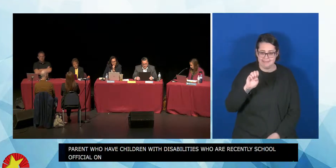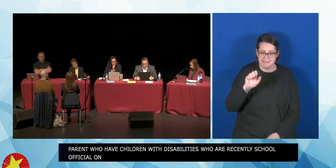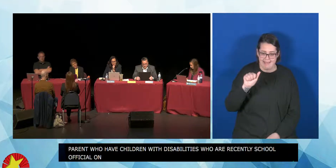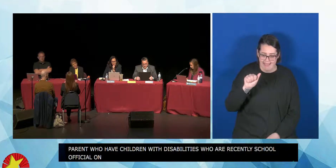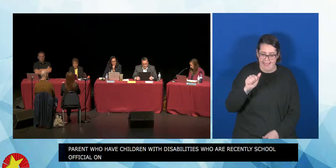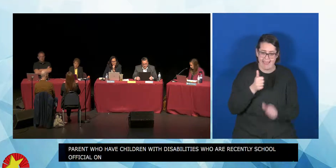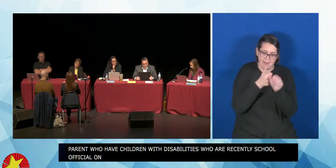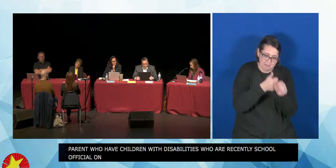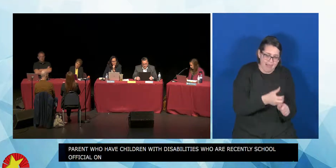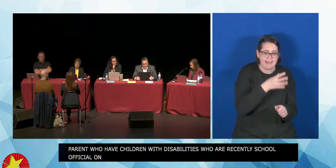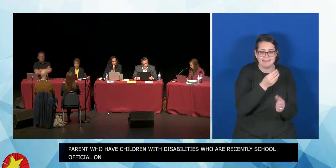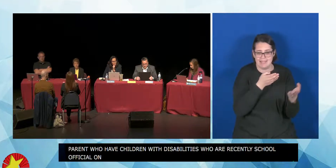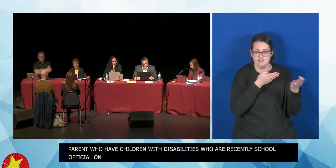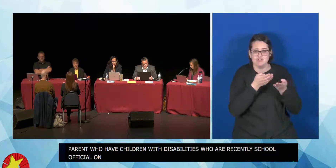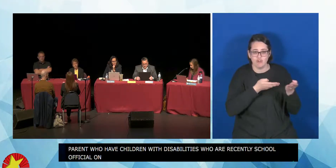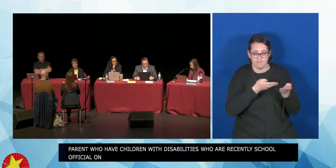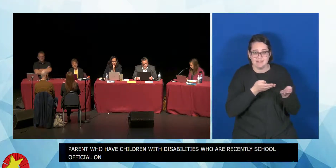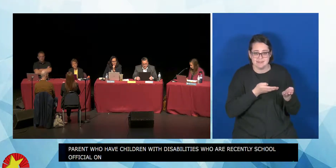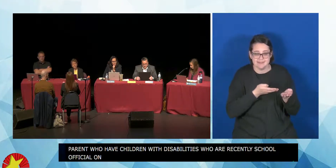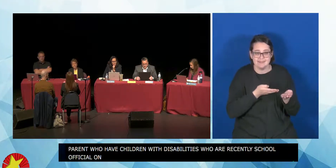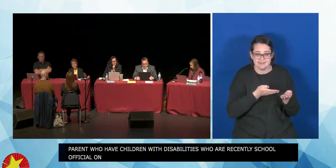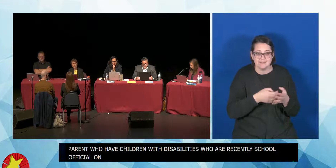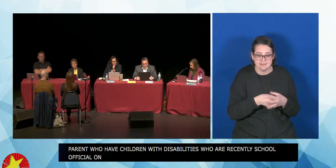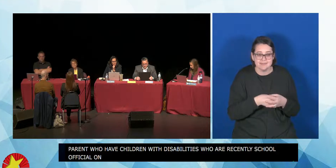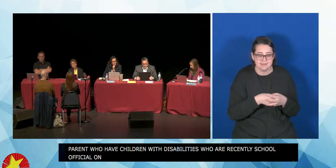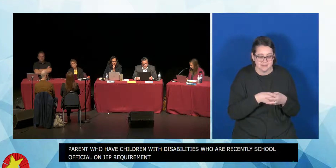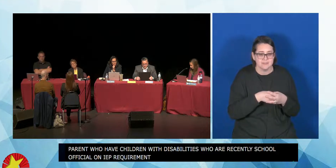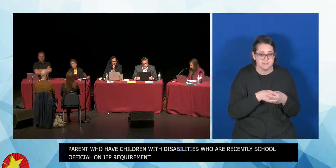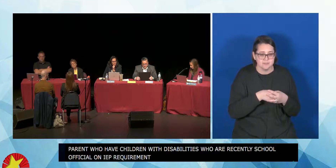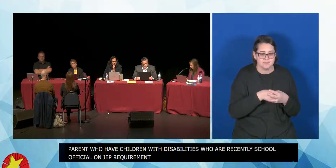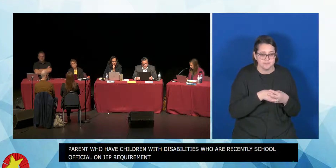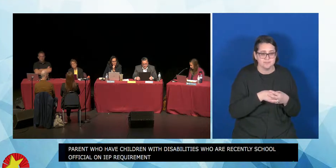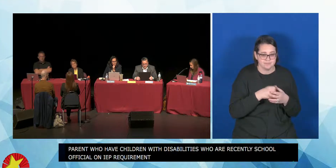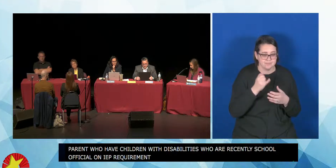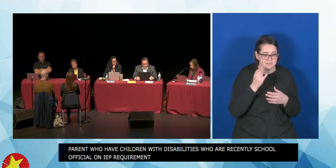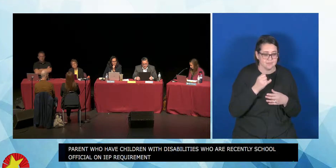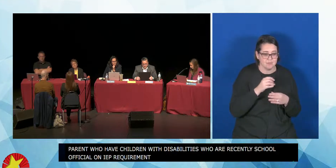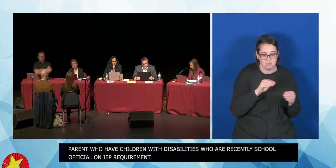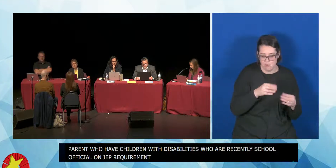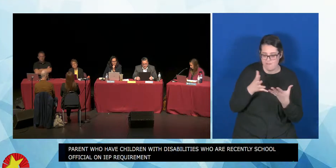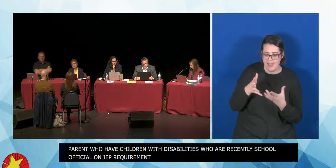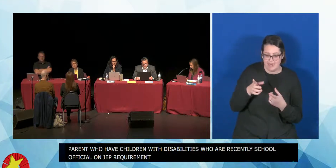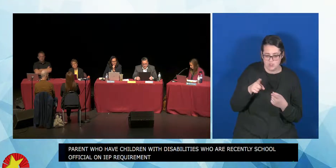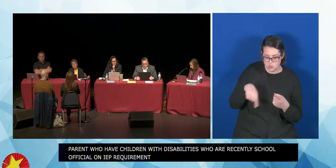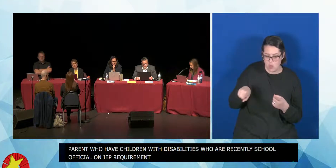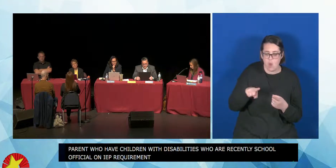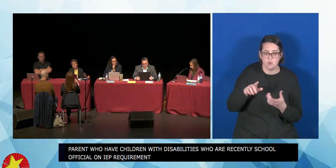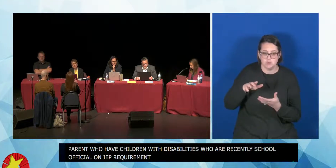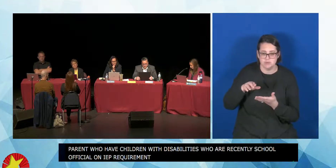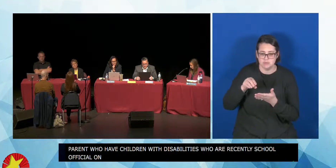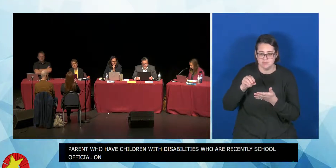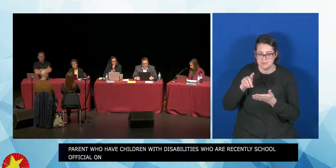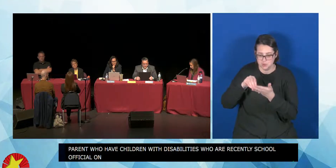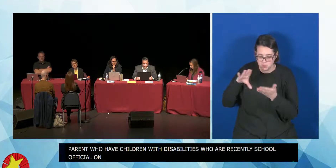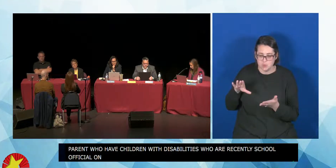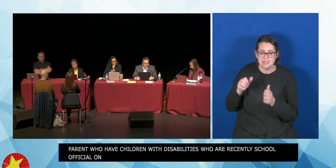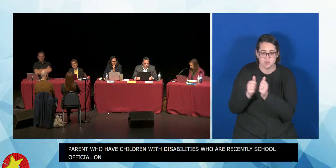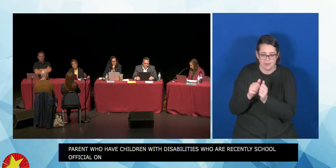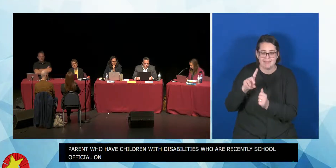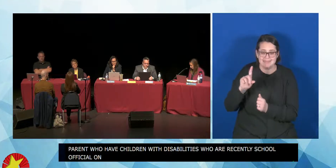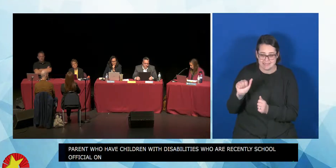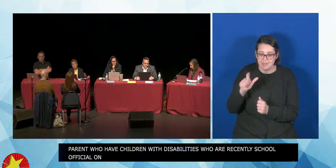services being provided to those children in public schools. She serves as